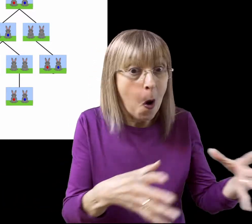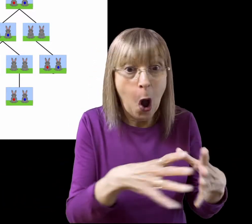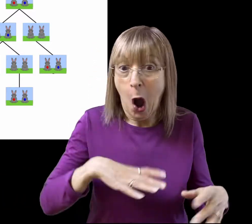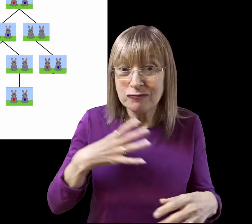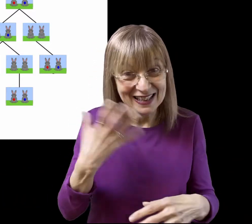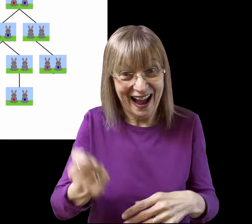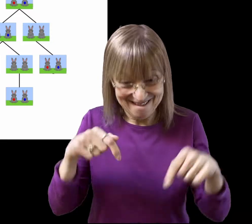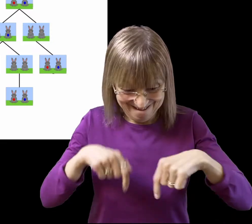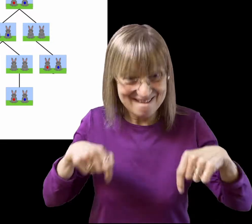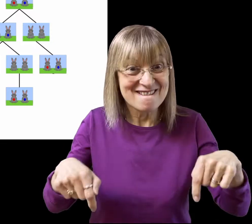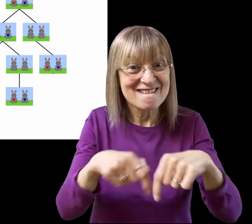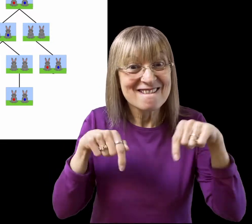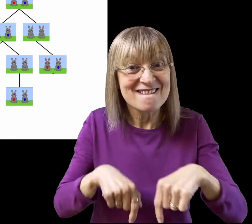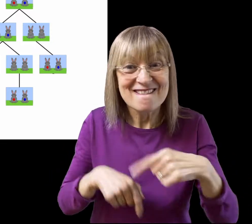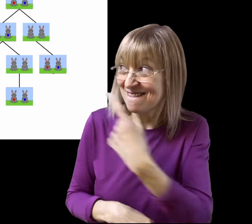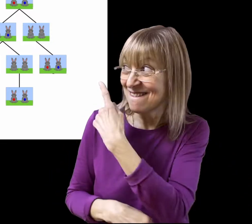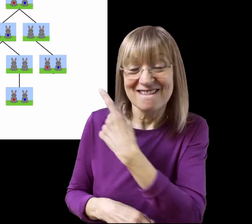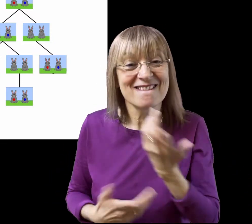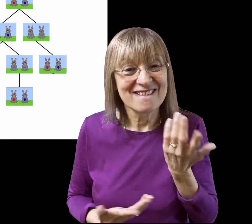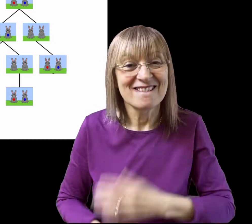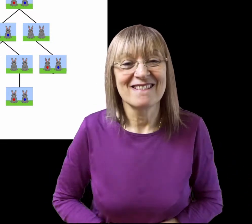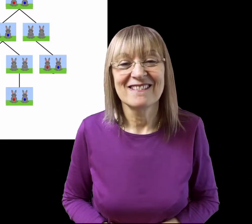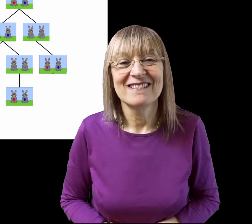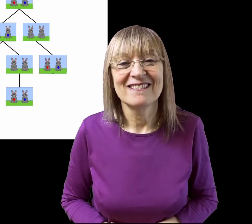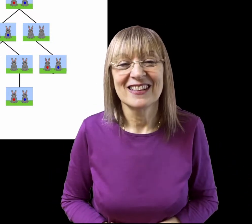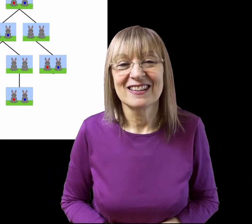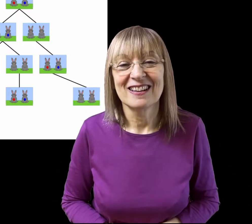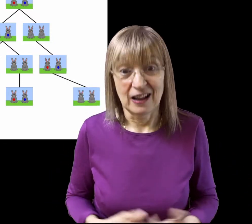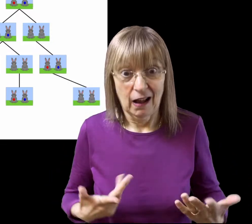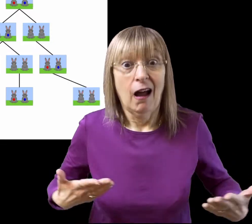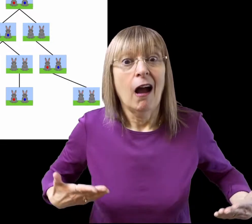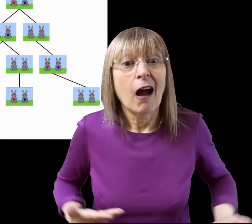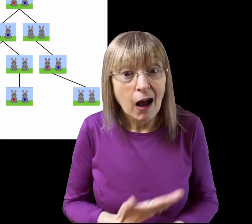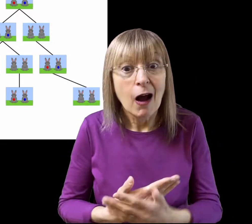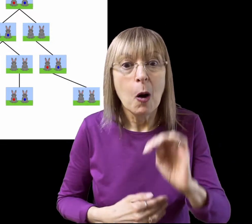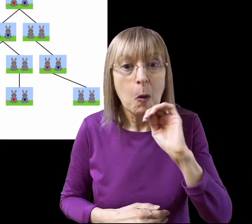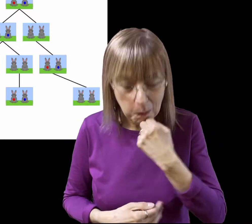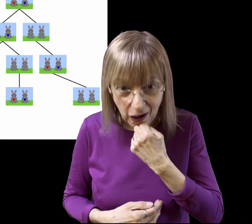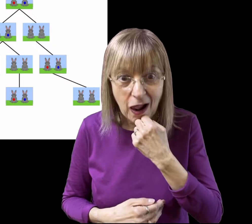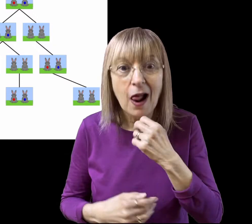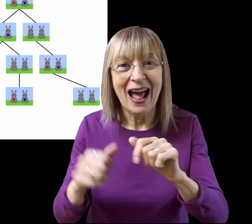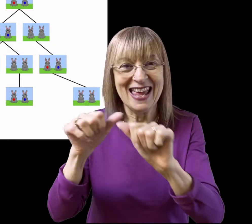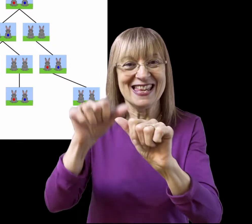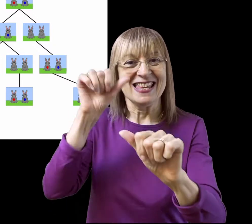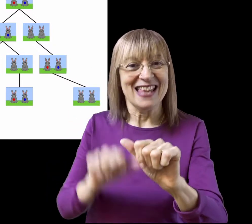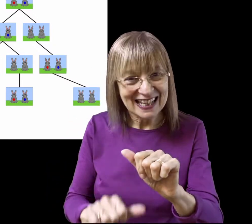Some more grown-ups. These grown-ups were already here, so they have some babies.